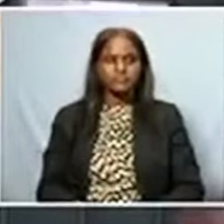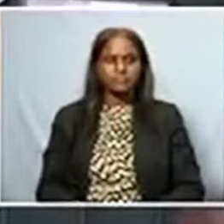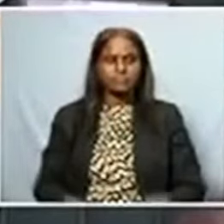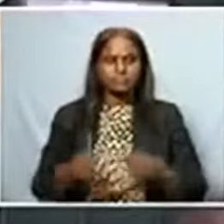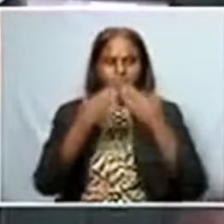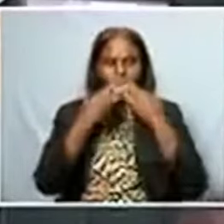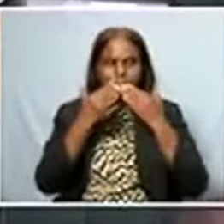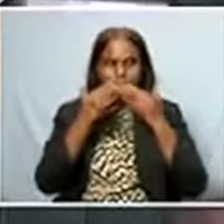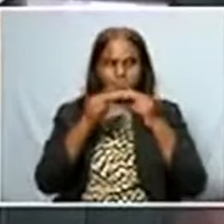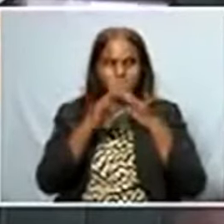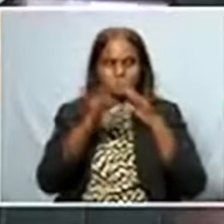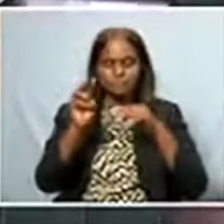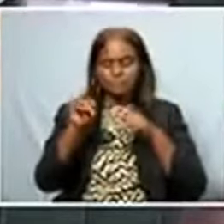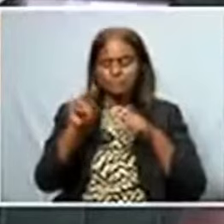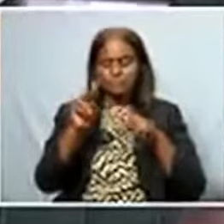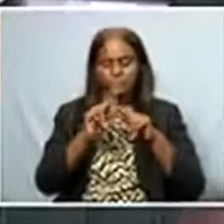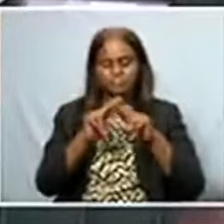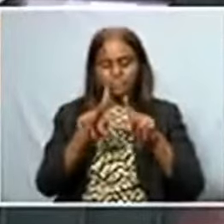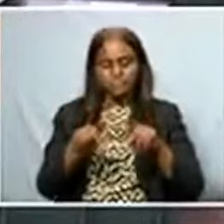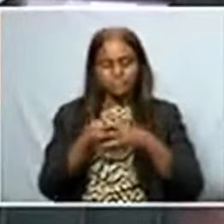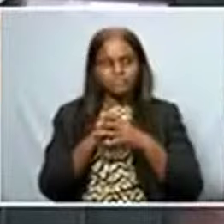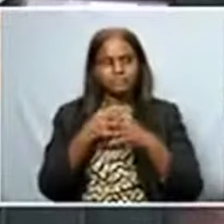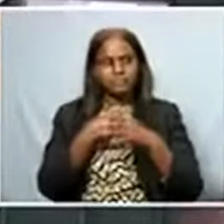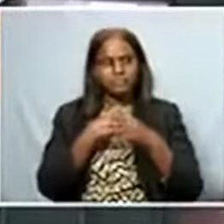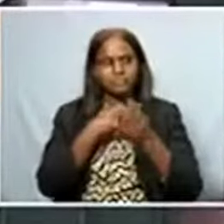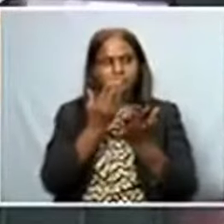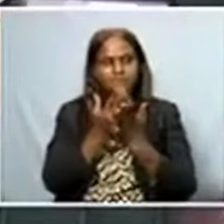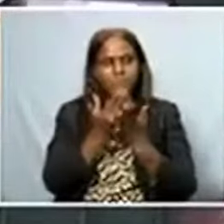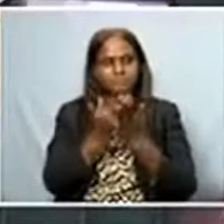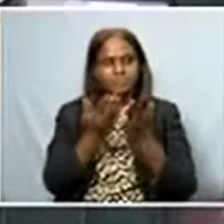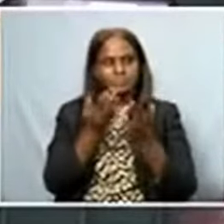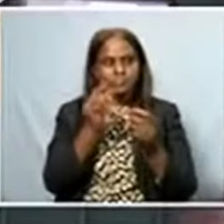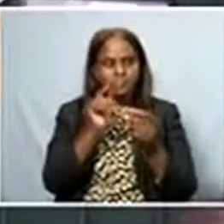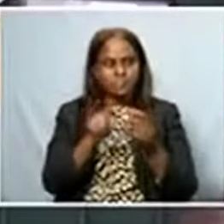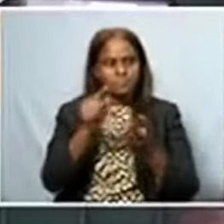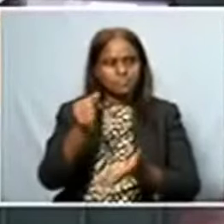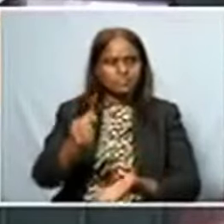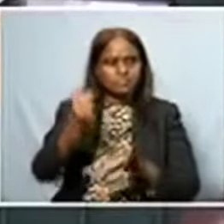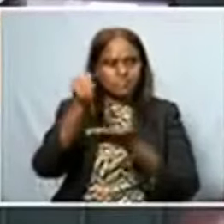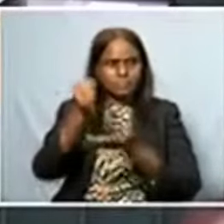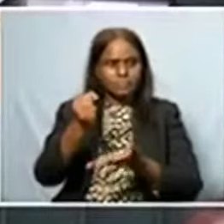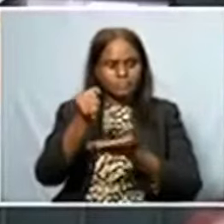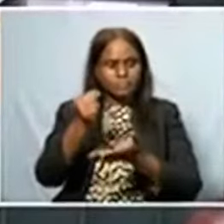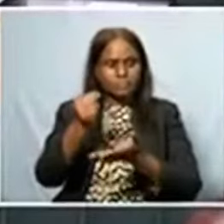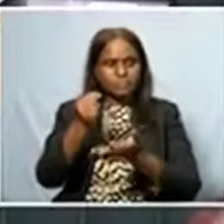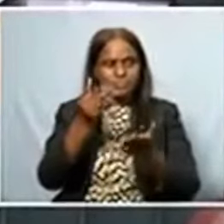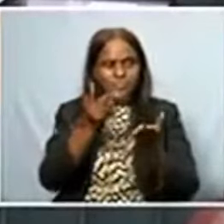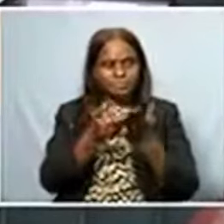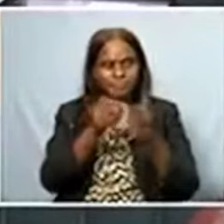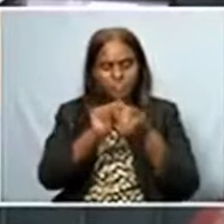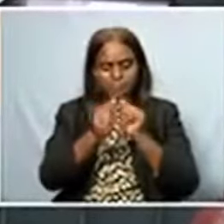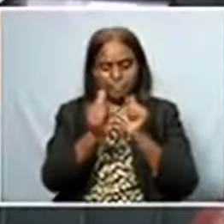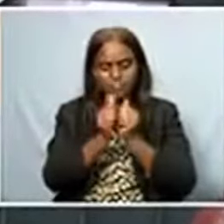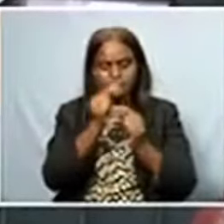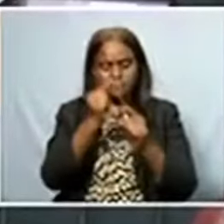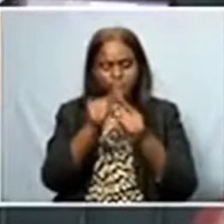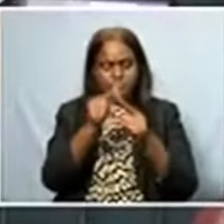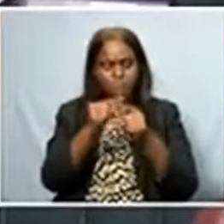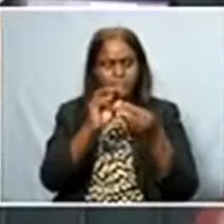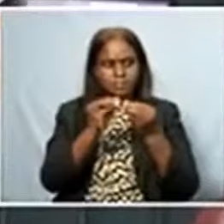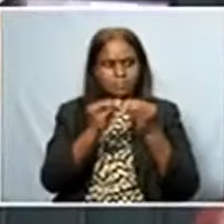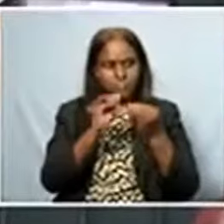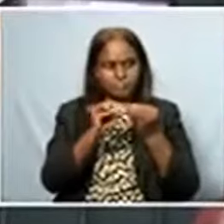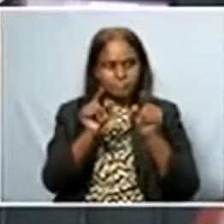Thank you so much, Mr. Chairman. I beg to move that the budget be amended with words and figures